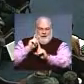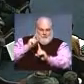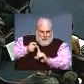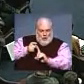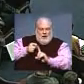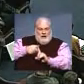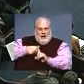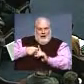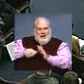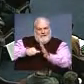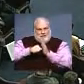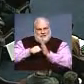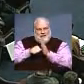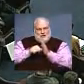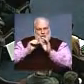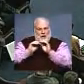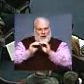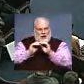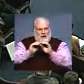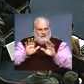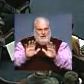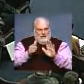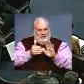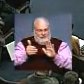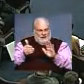ask Tom just to make sure we clarify things.